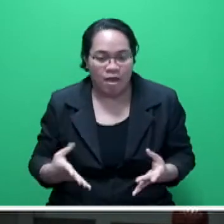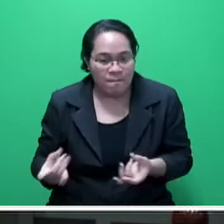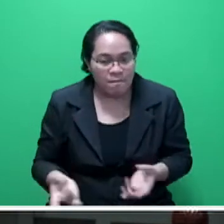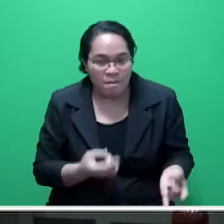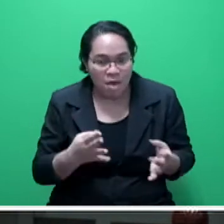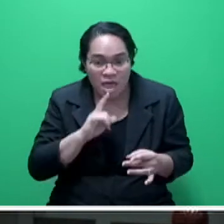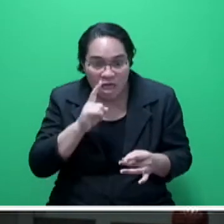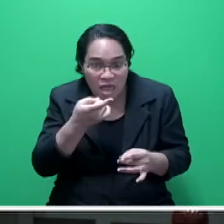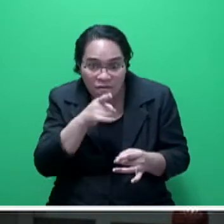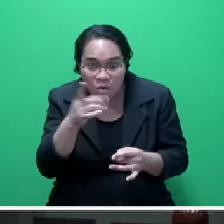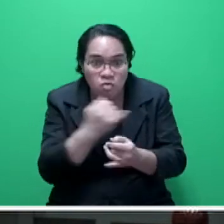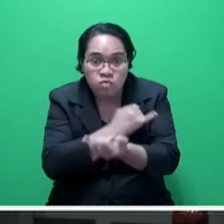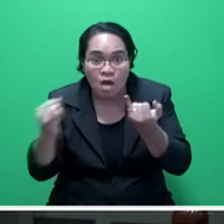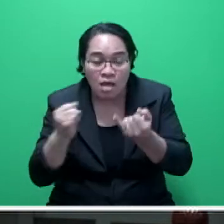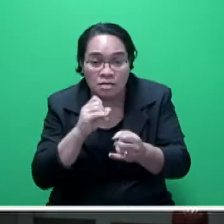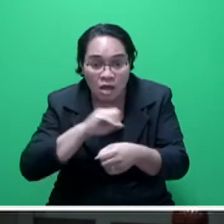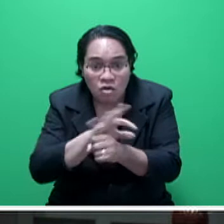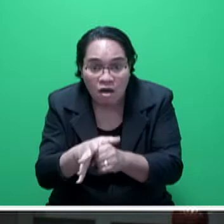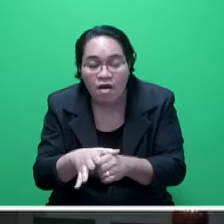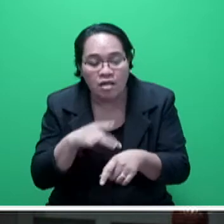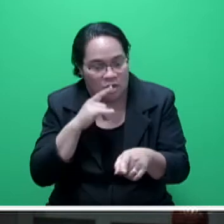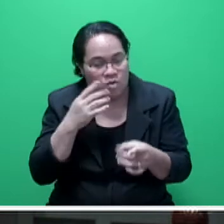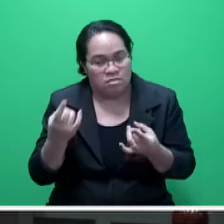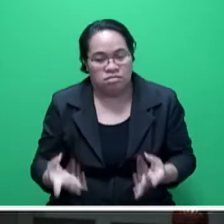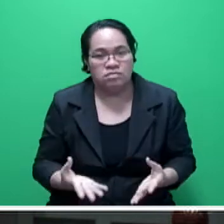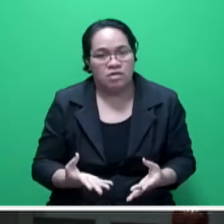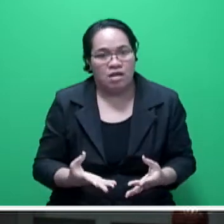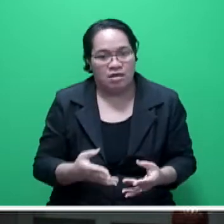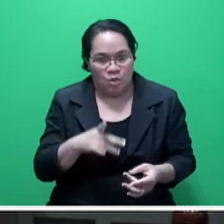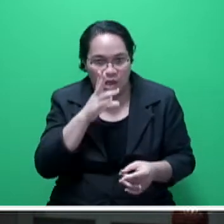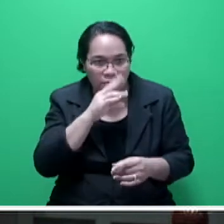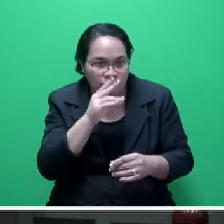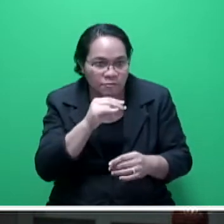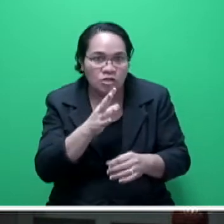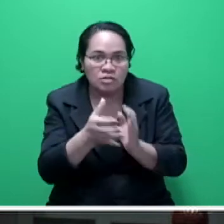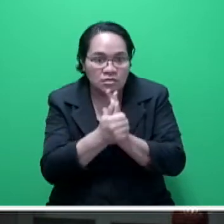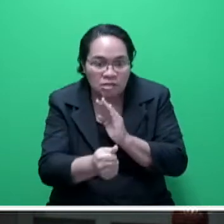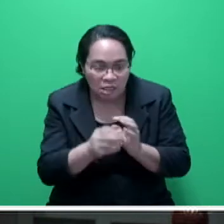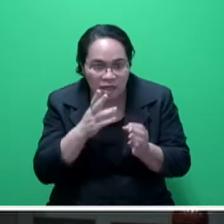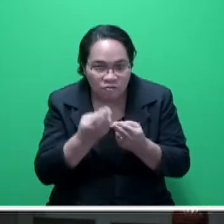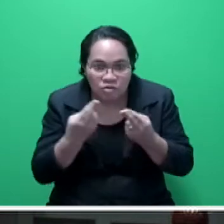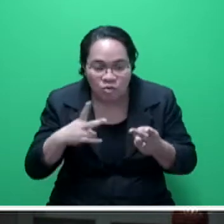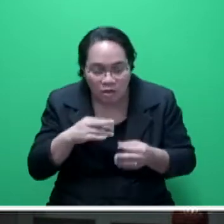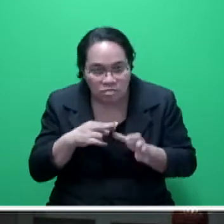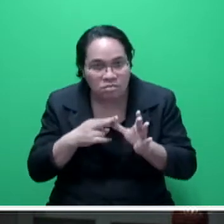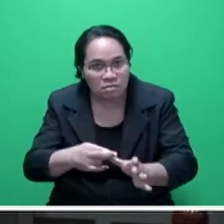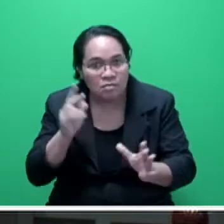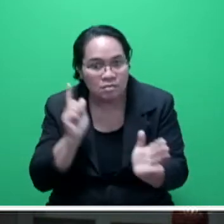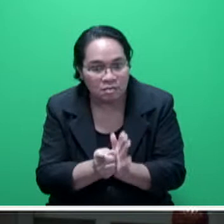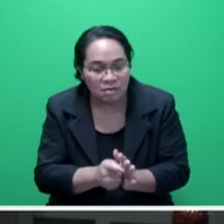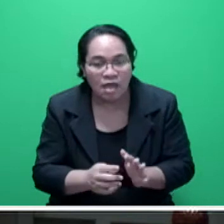of COVID-19 cases, and the IMT is tasked to ensure that there is adequate capacity and resources to respond to this in the 4